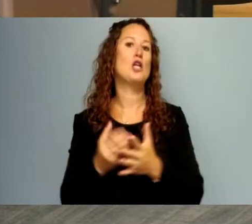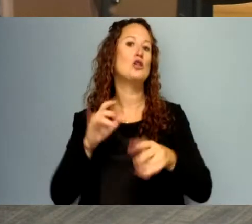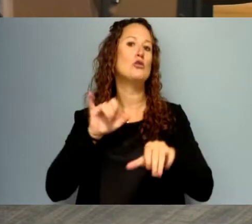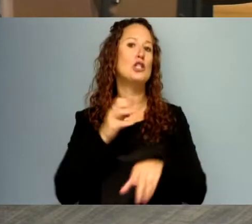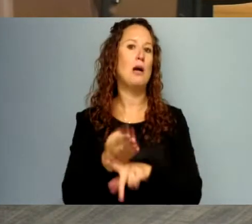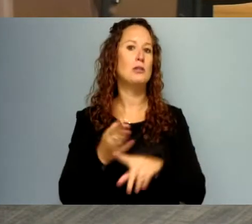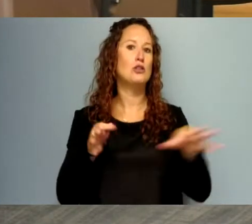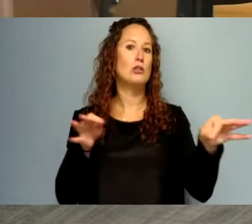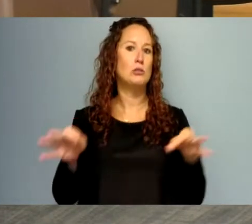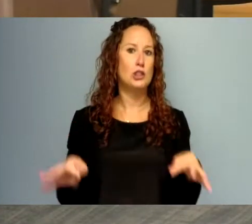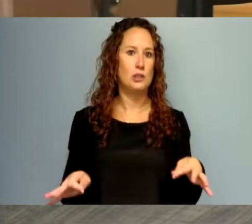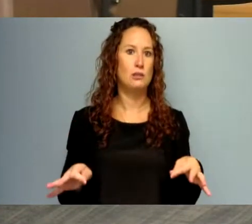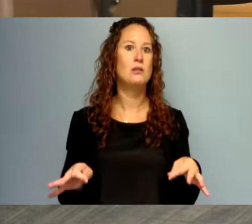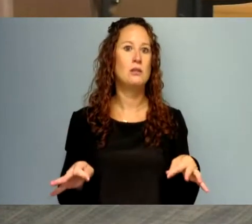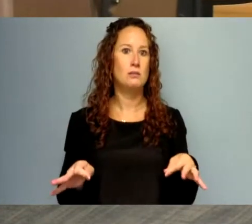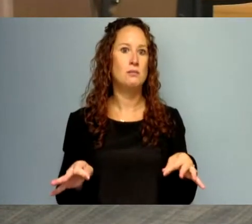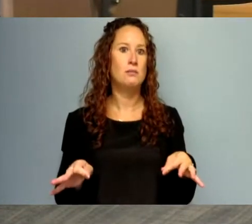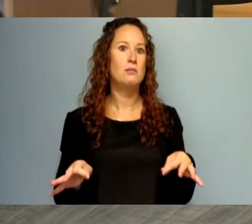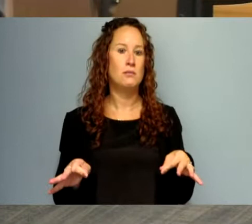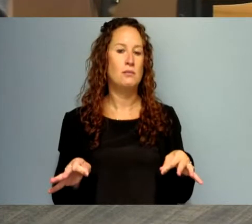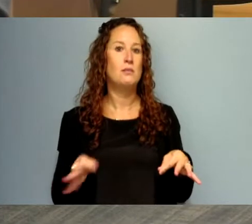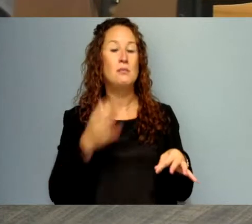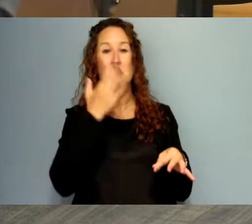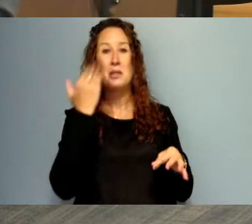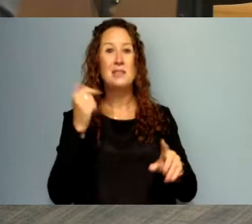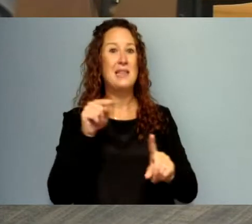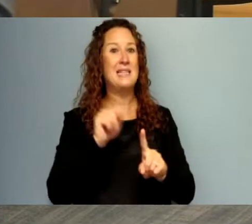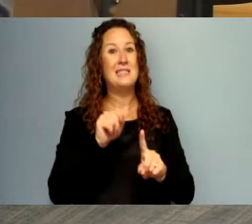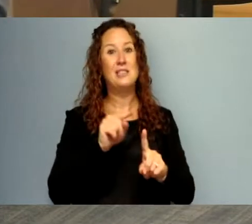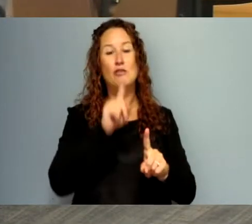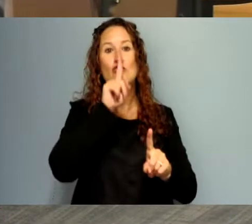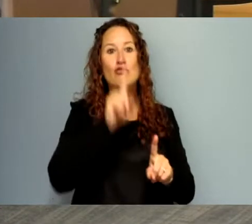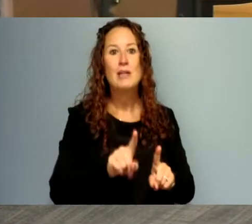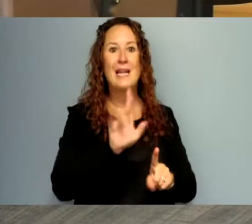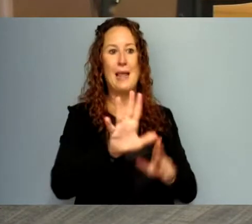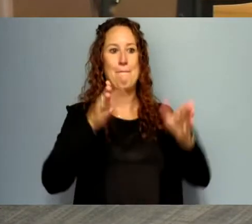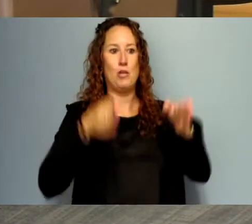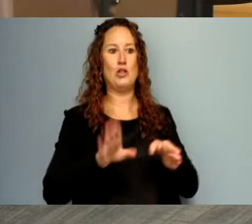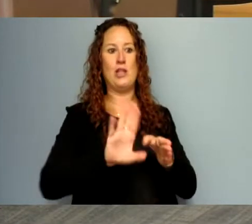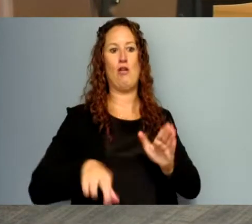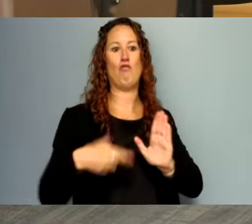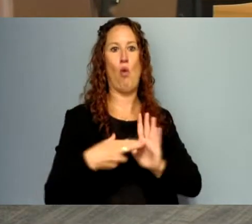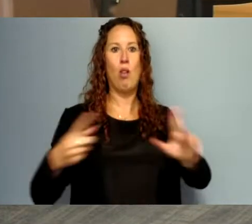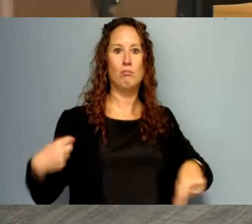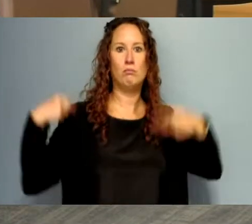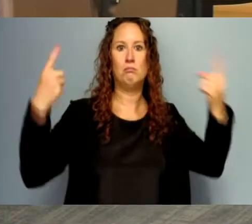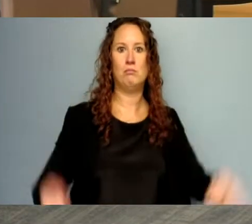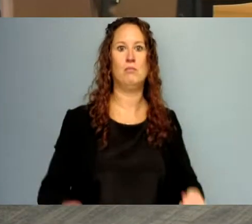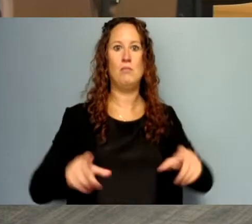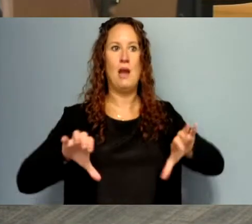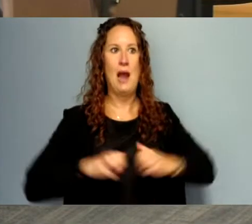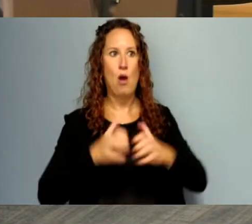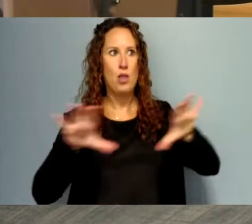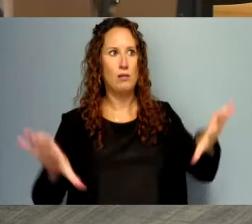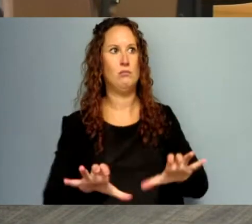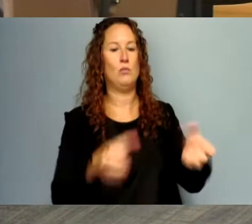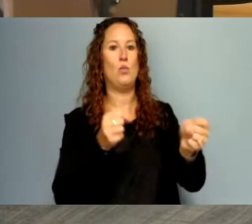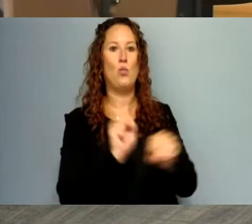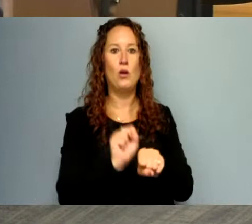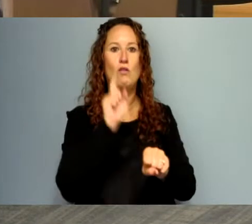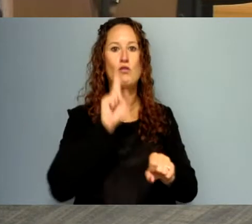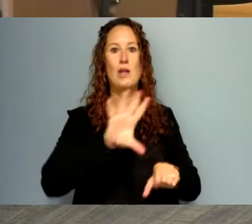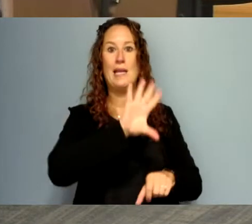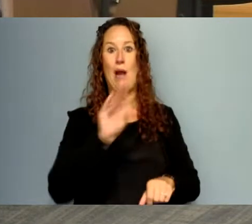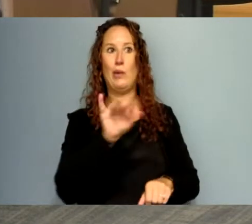description in perpetuity, because this is really what this person's role is and how they serve the county. But in short,